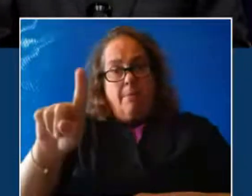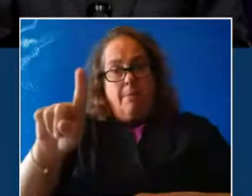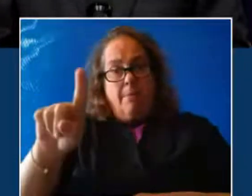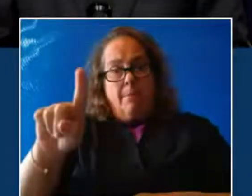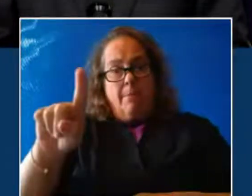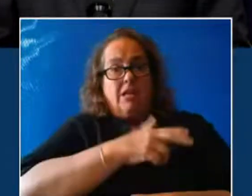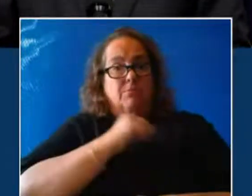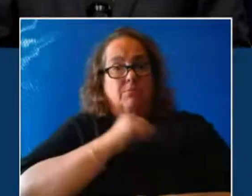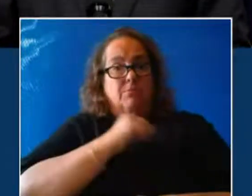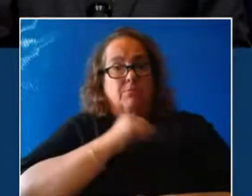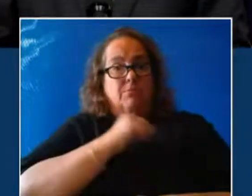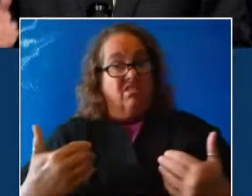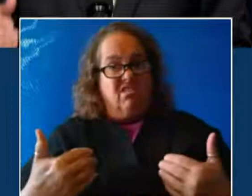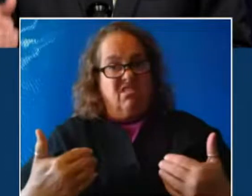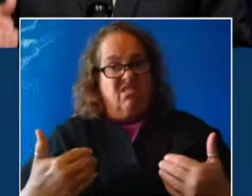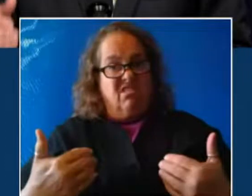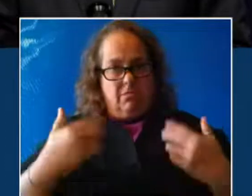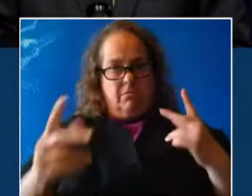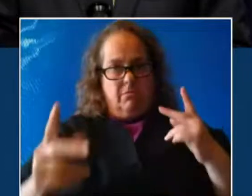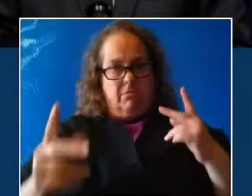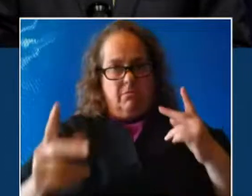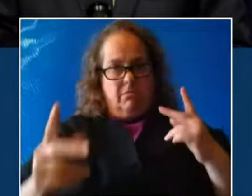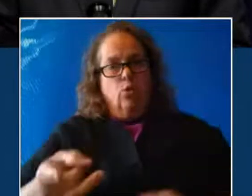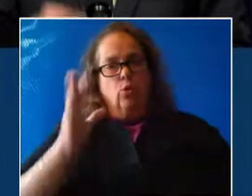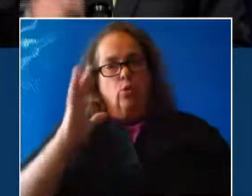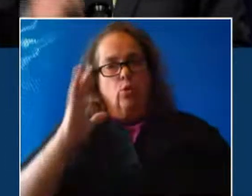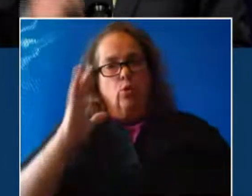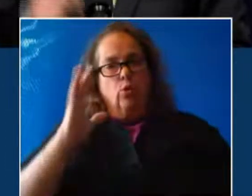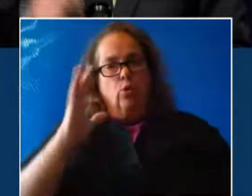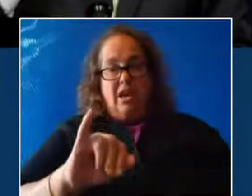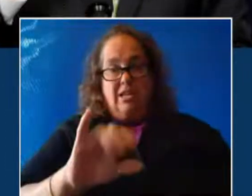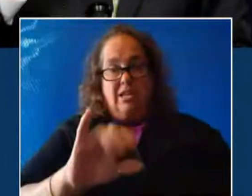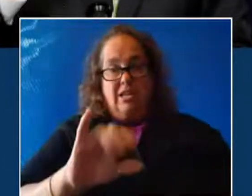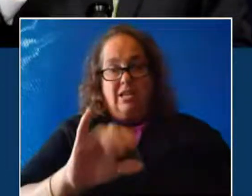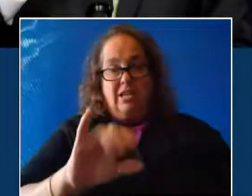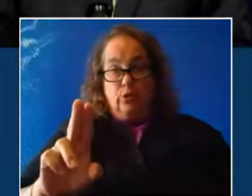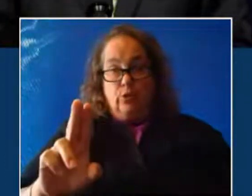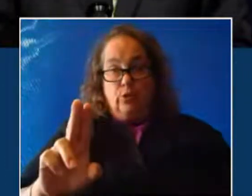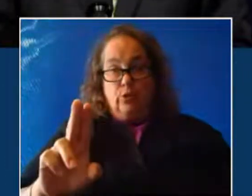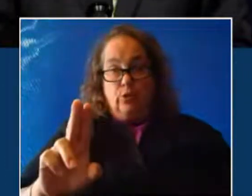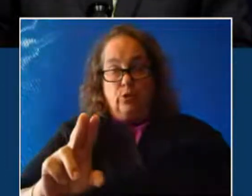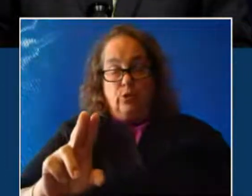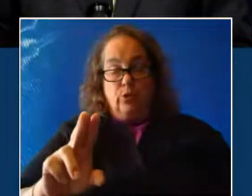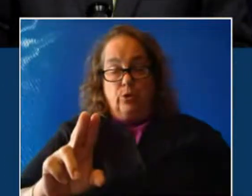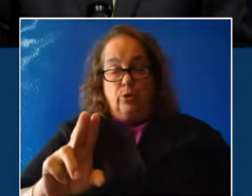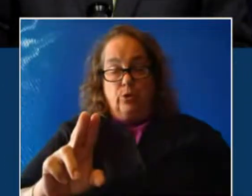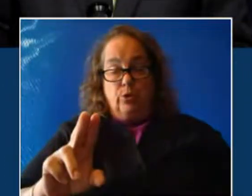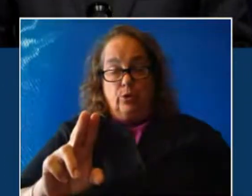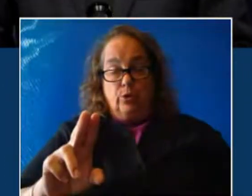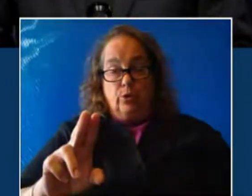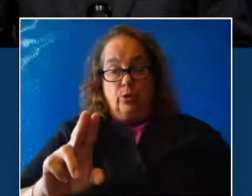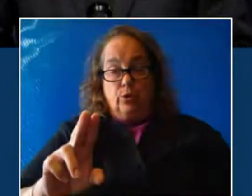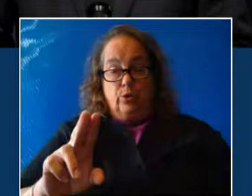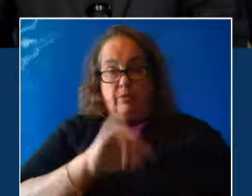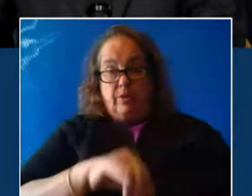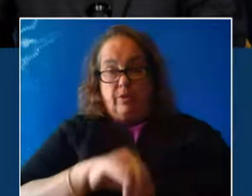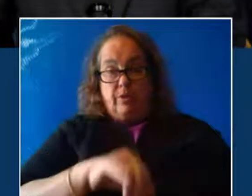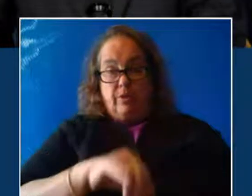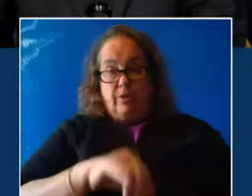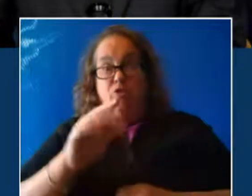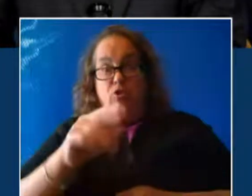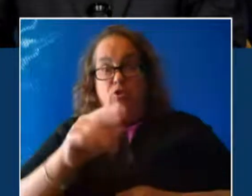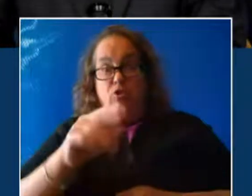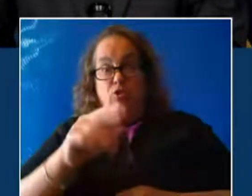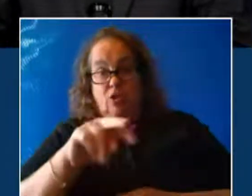impacted. ICU, the same. It's hard to know from the graph if we are still plateaued or maybe at the